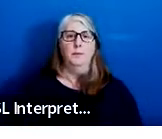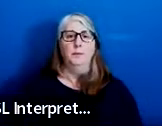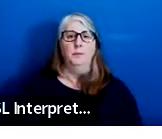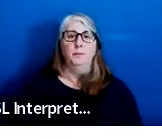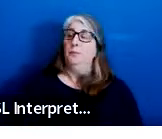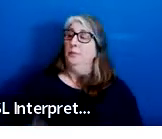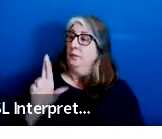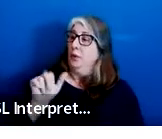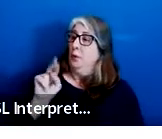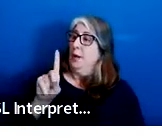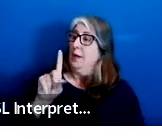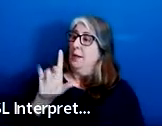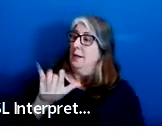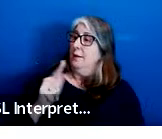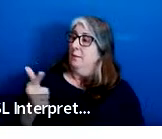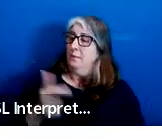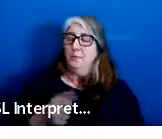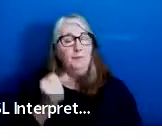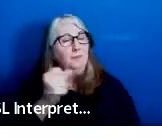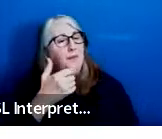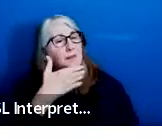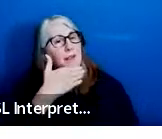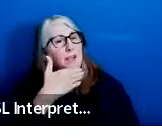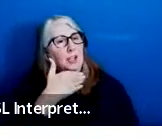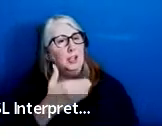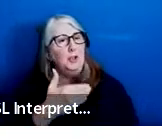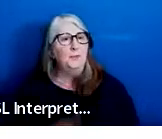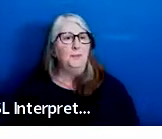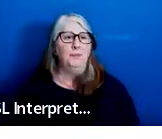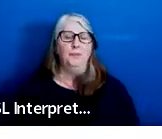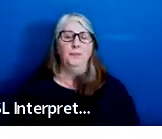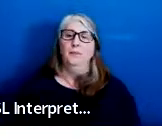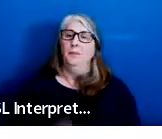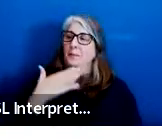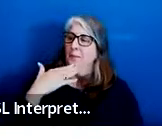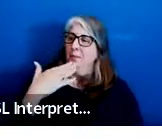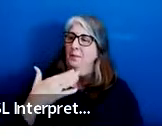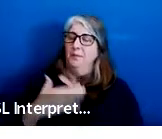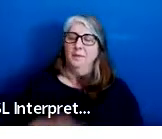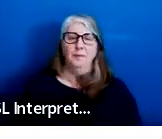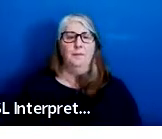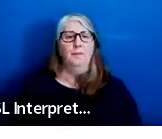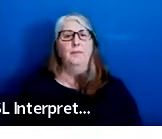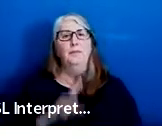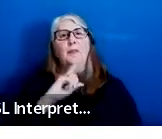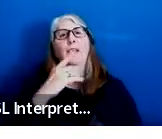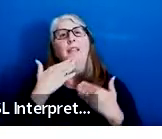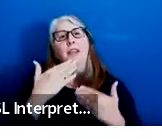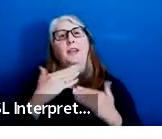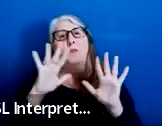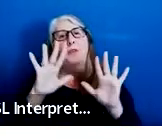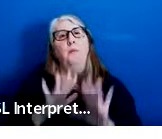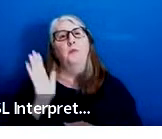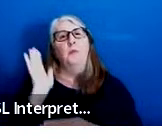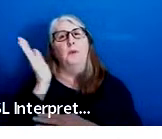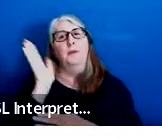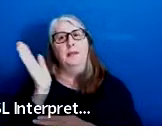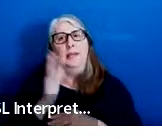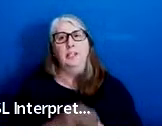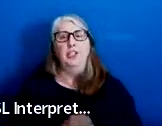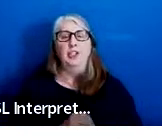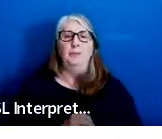Randy? Yes, thank you all for Please joining step up. again. Thank you. Sure. Thanks for that amazing presentation as well, Ms.